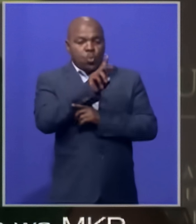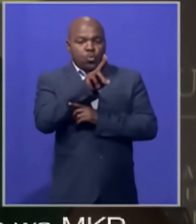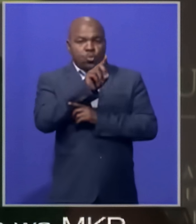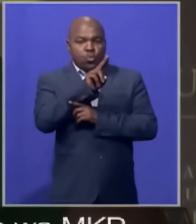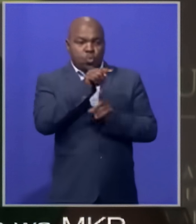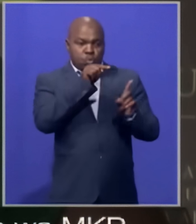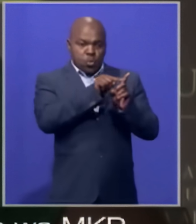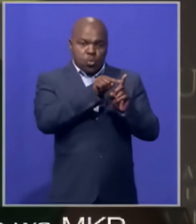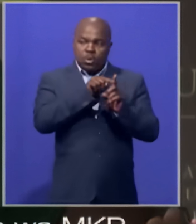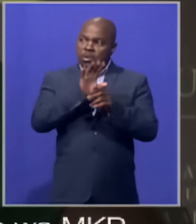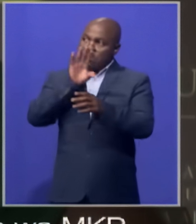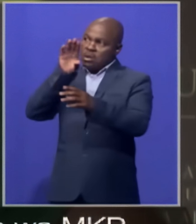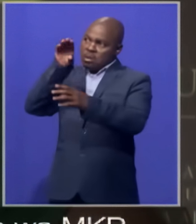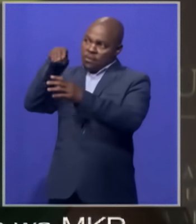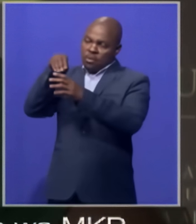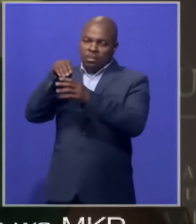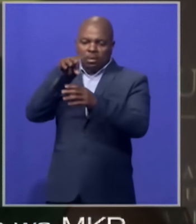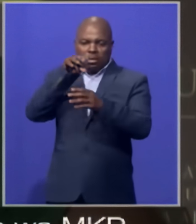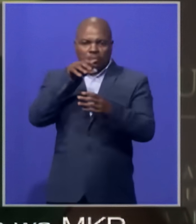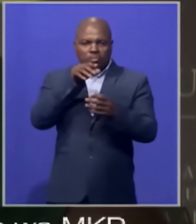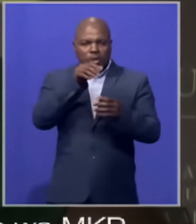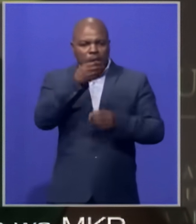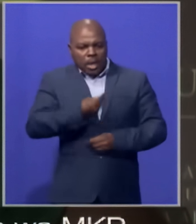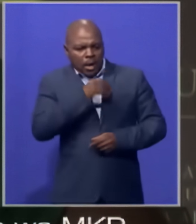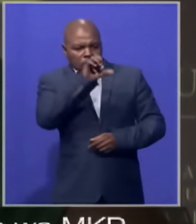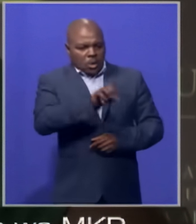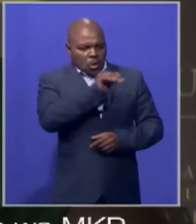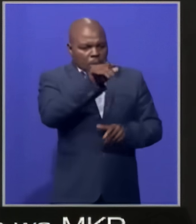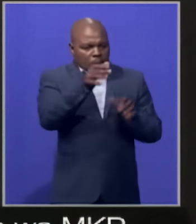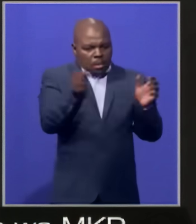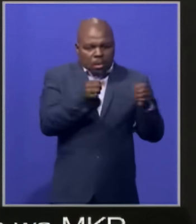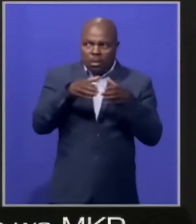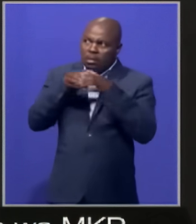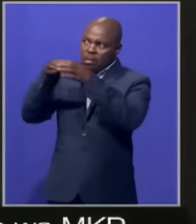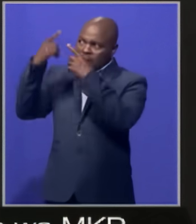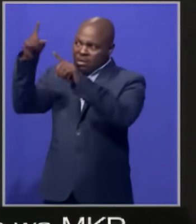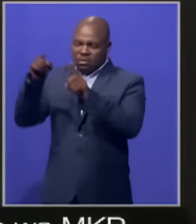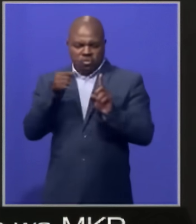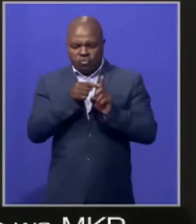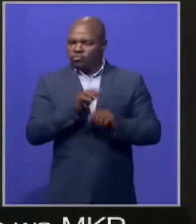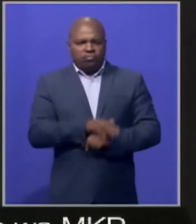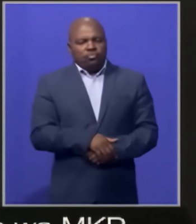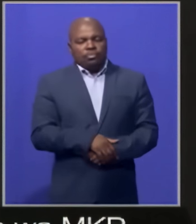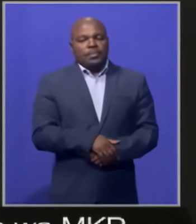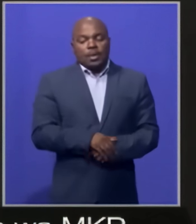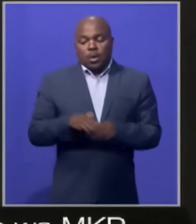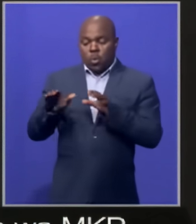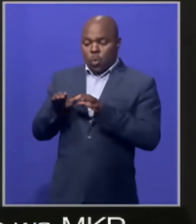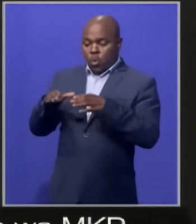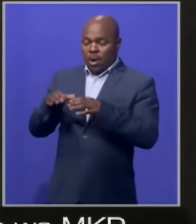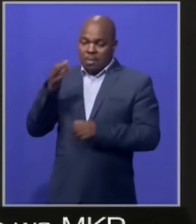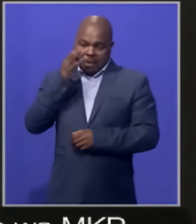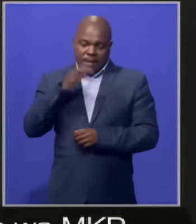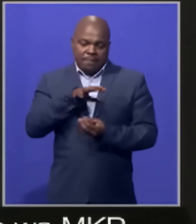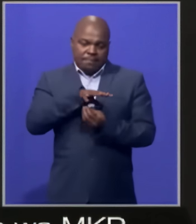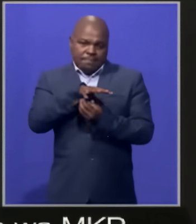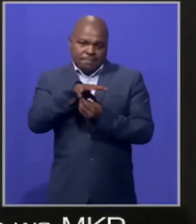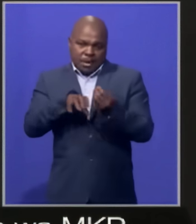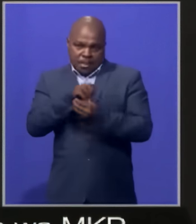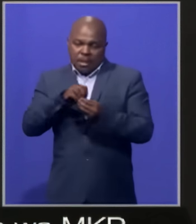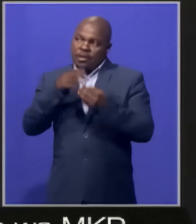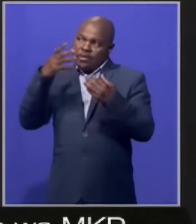some processes of recruiting young South Africans to go and fight in Ukraine. Mokgatlo o tlhaloša gore ba lapa ba ikgokagantše le